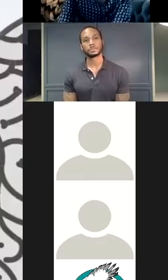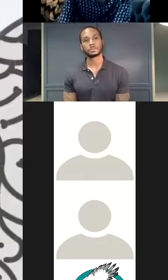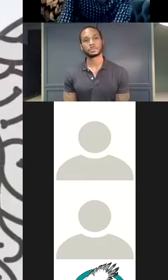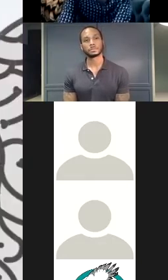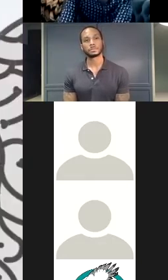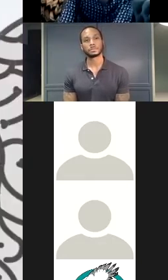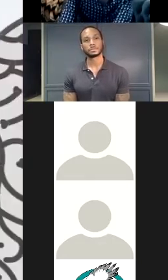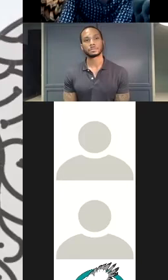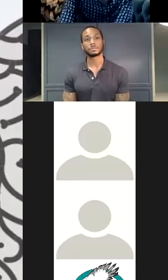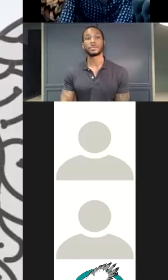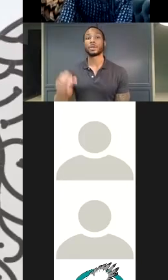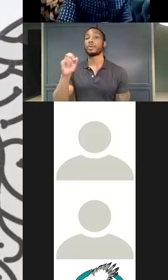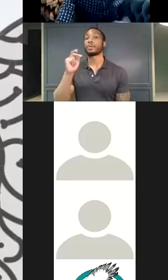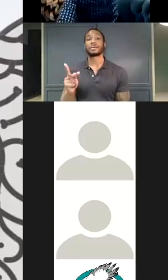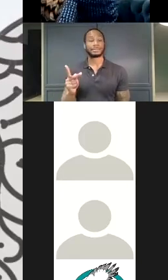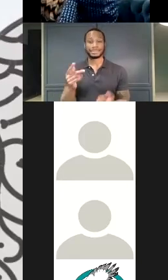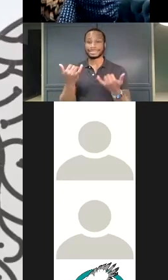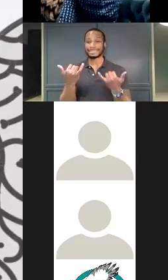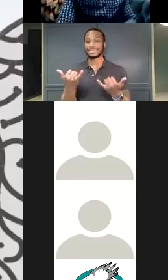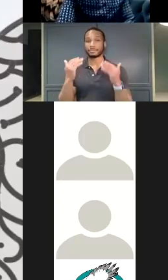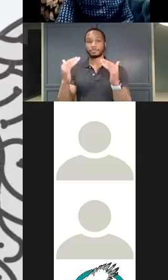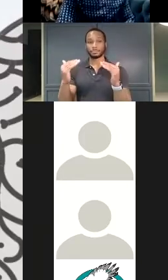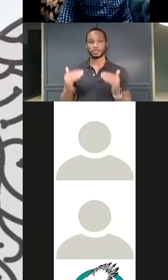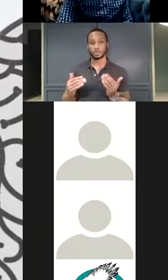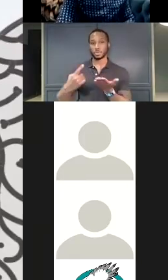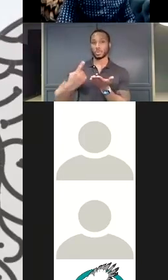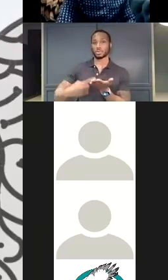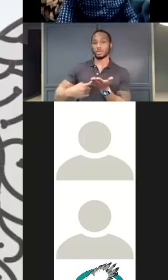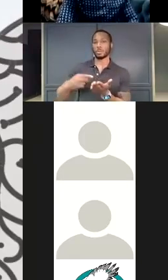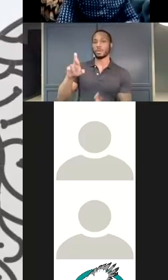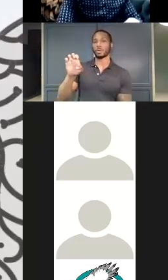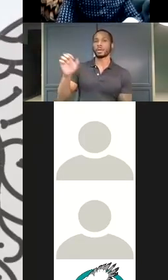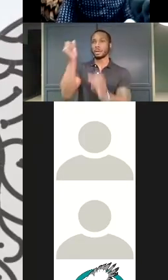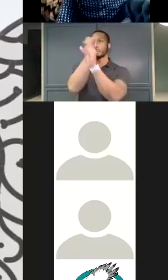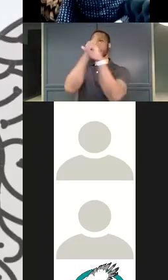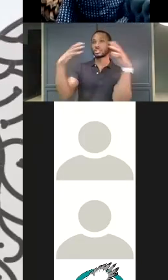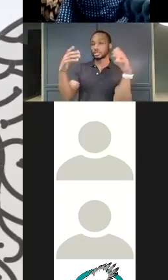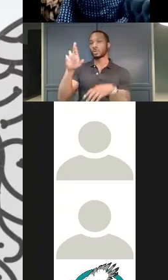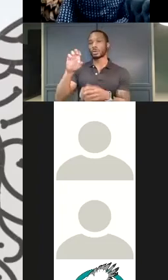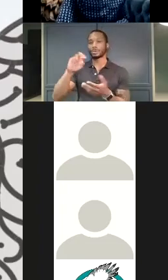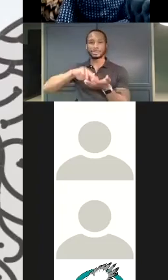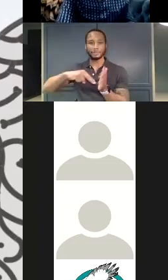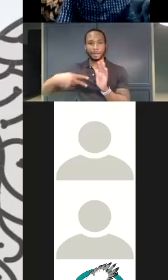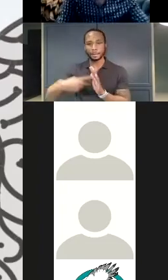Okay, so now we're going to talk about reimagining and redefining mental illness.